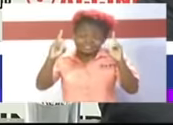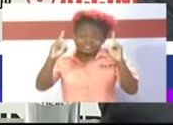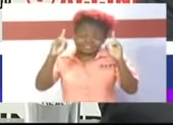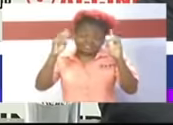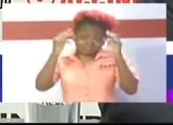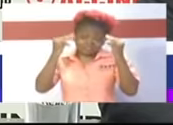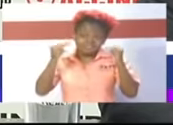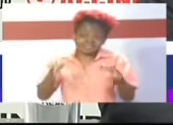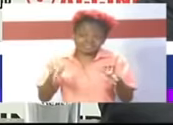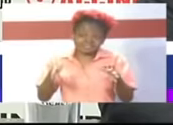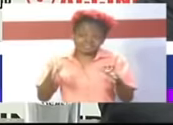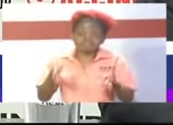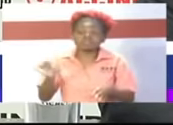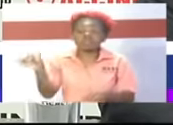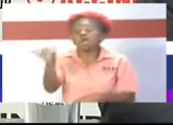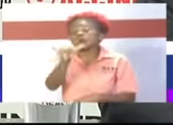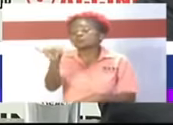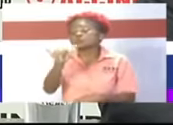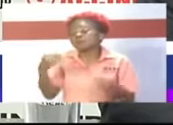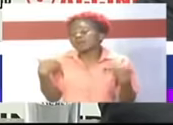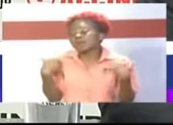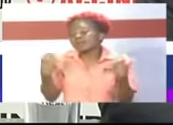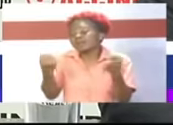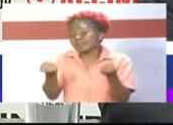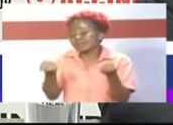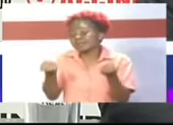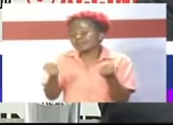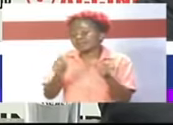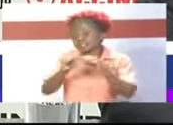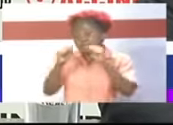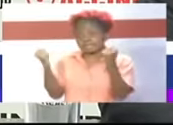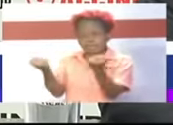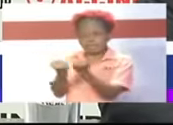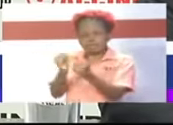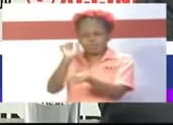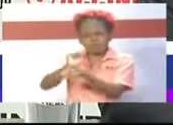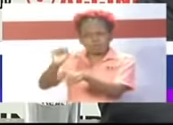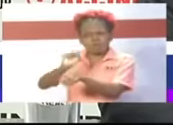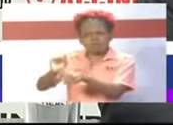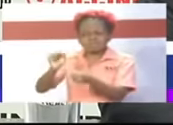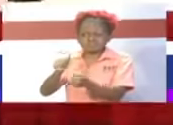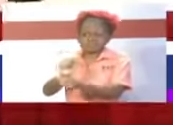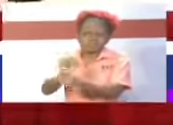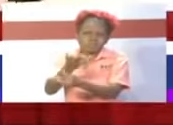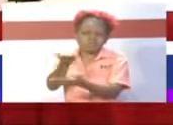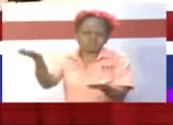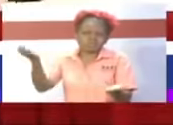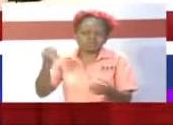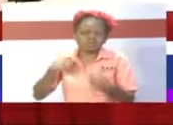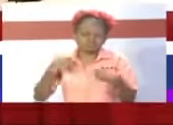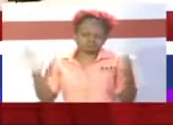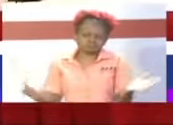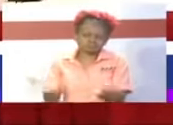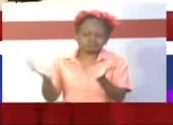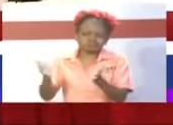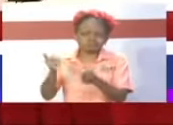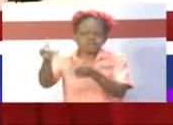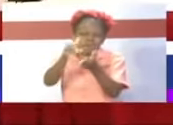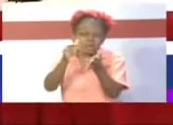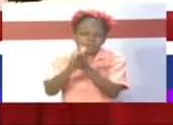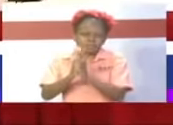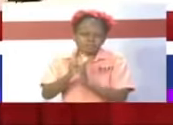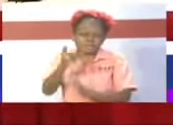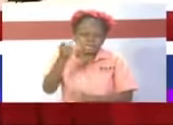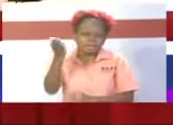operates under their purview. So I would advise you to direct the questions towards them. Thank you very much, Dr. Hines. TTT, good